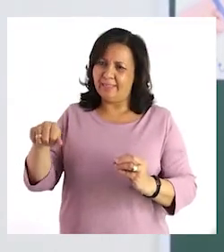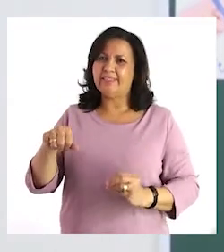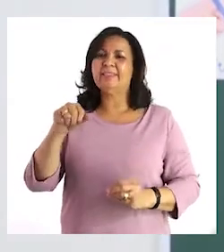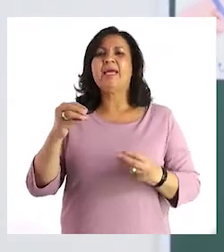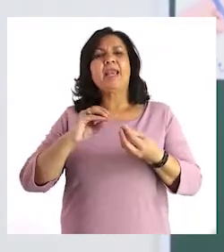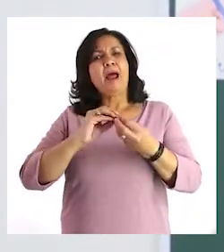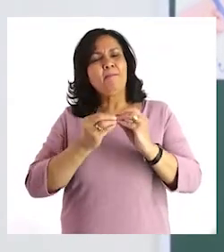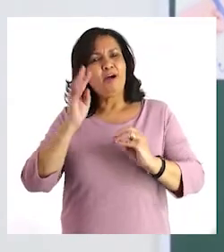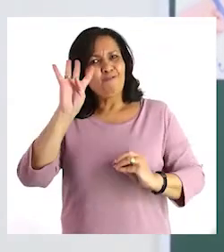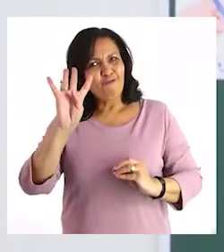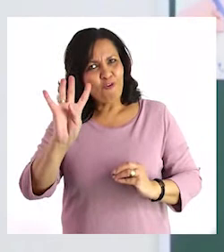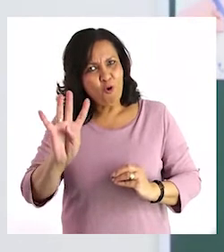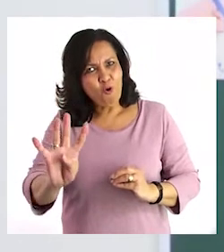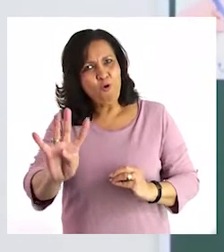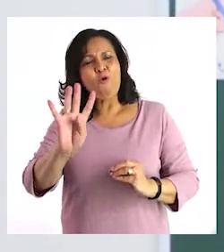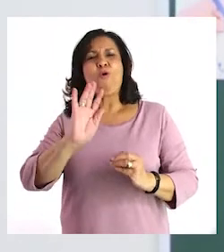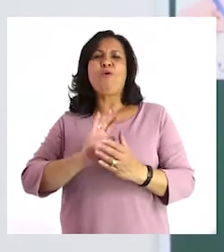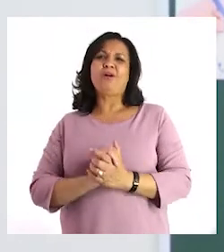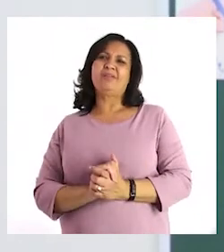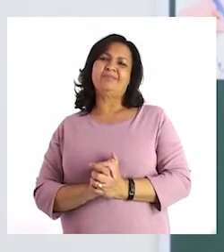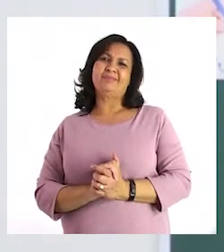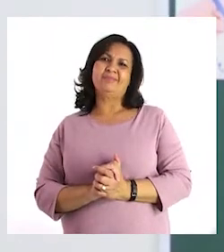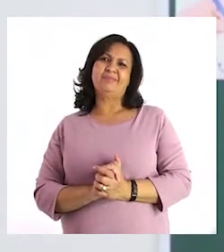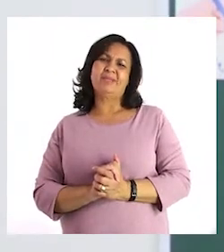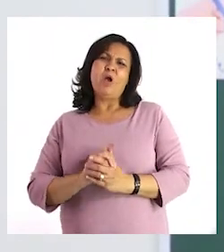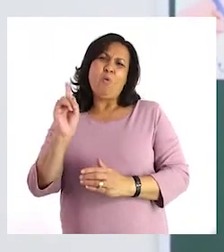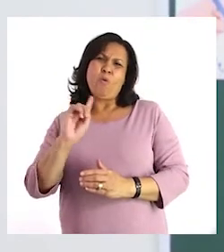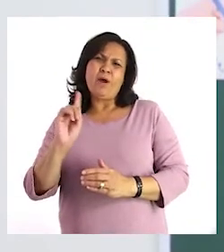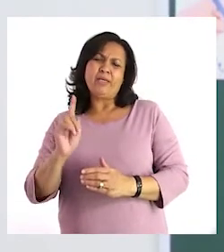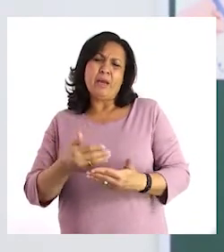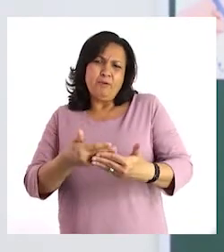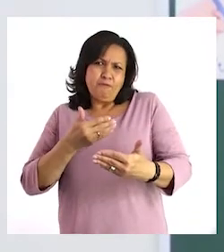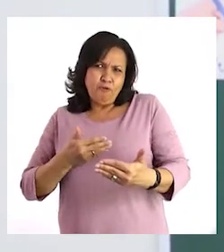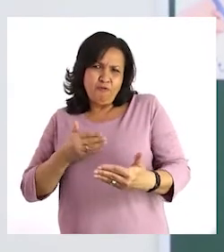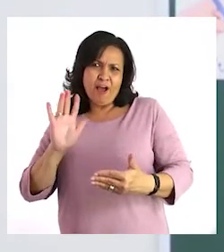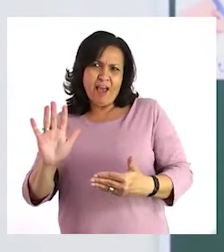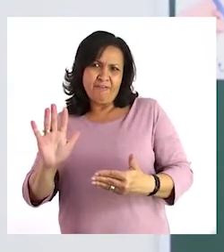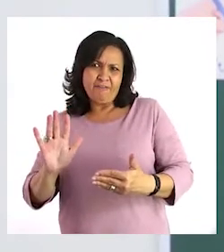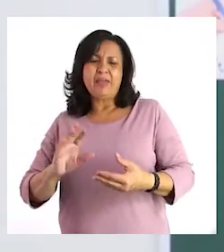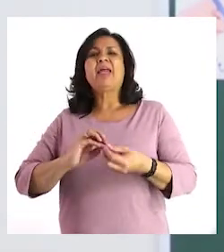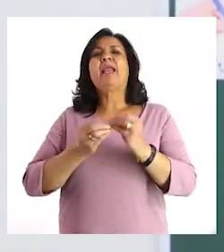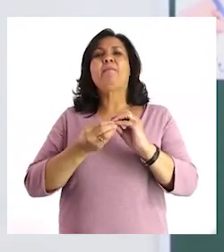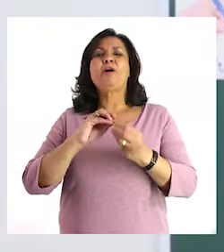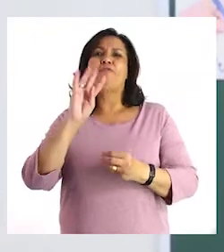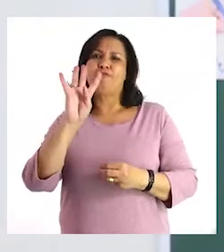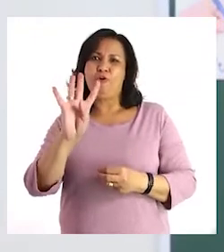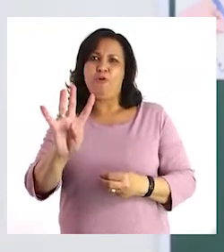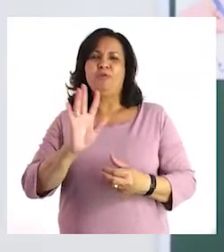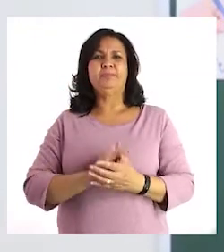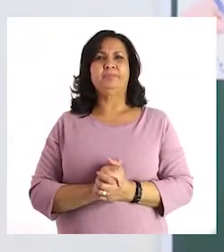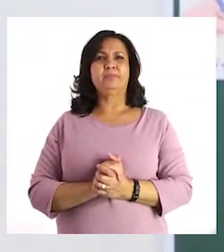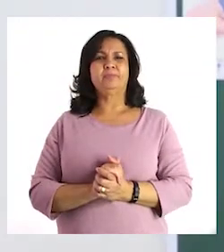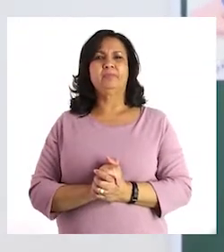back and say it's number 4. So what comes before the 5? It's number 4.